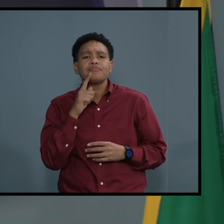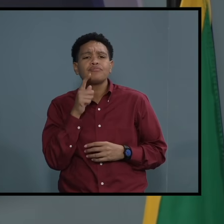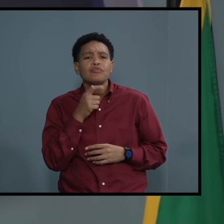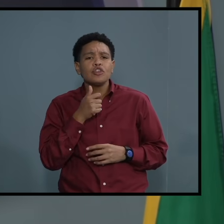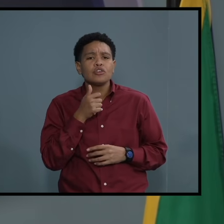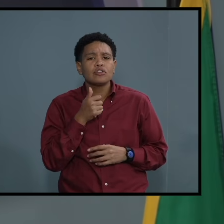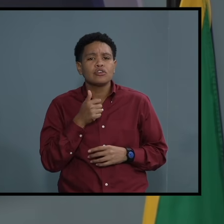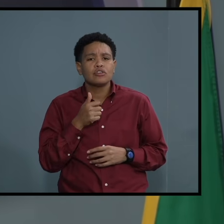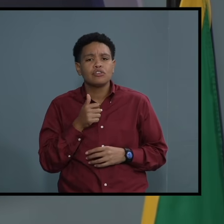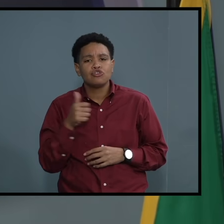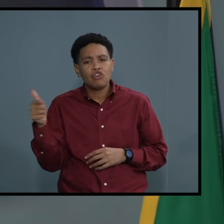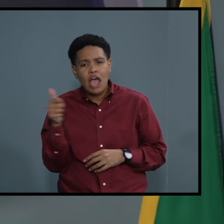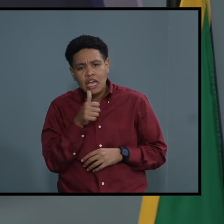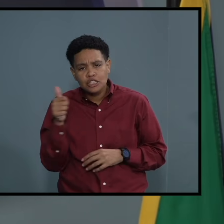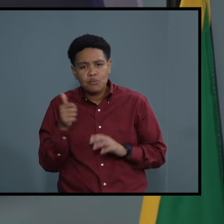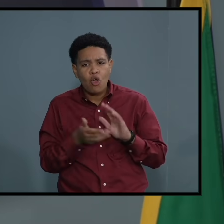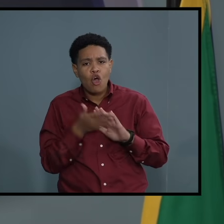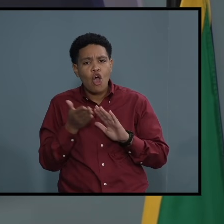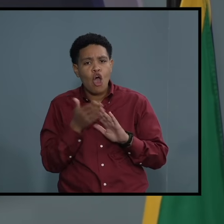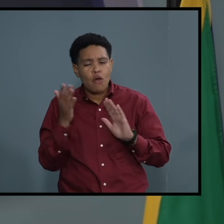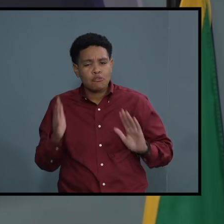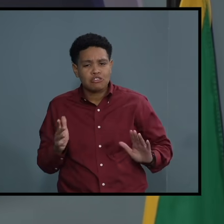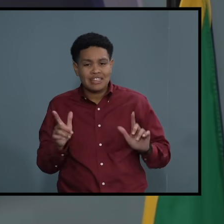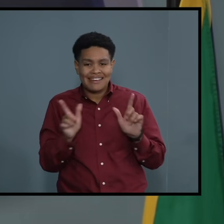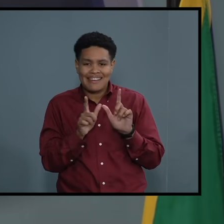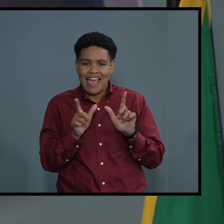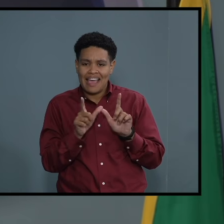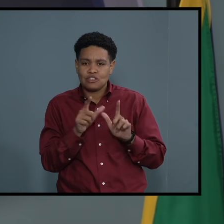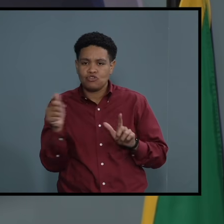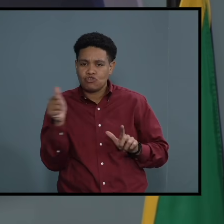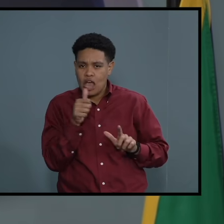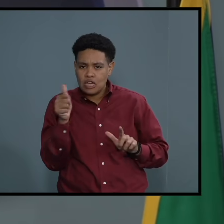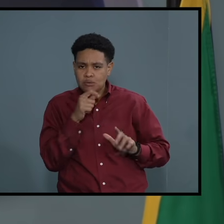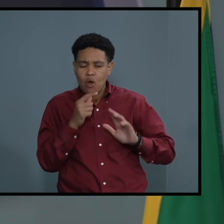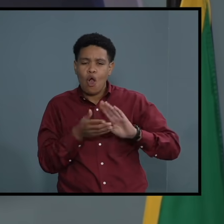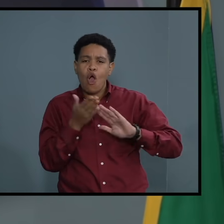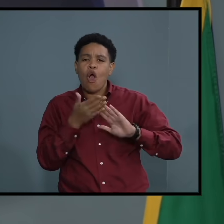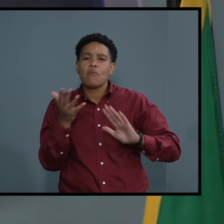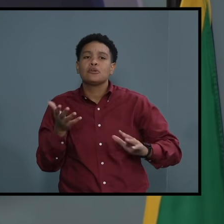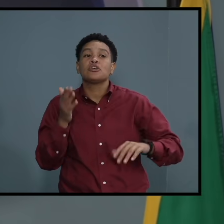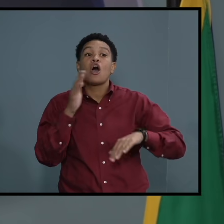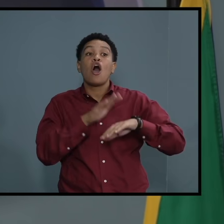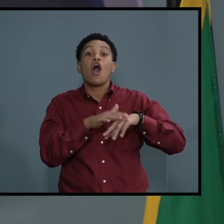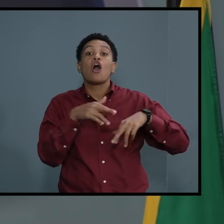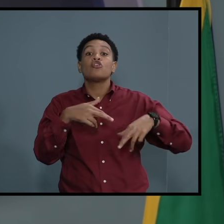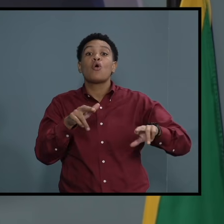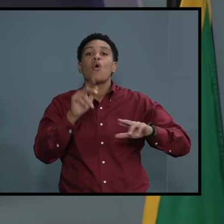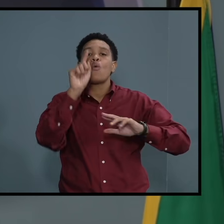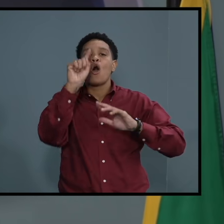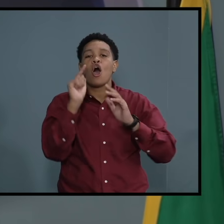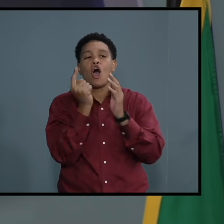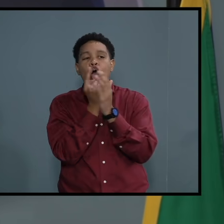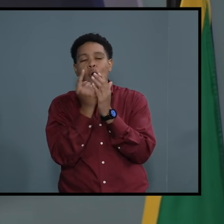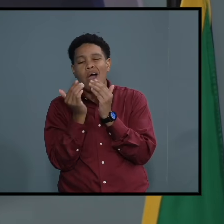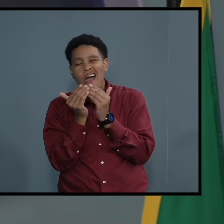transport operators, licensed transport operators, to be on the road 1 hour